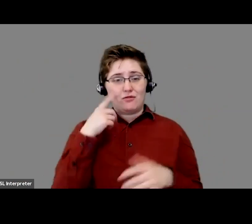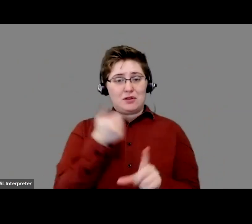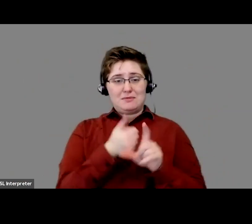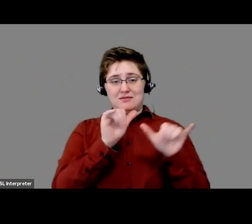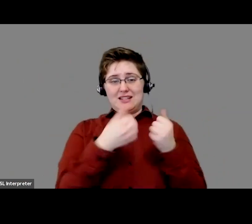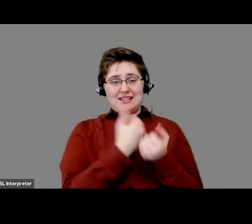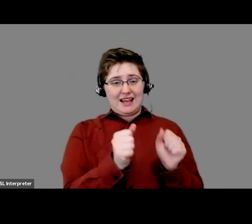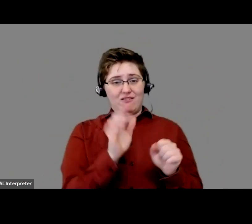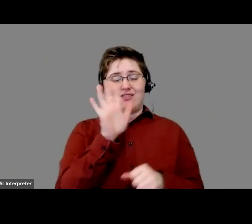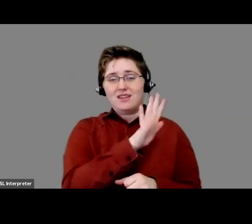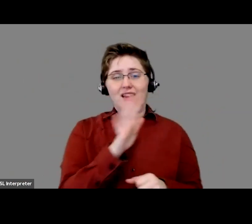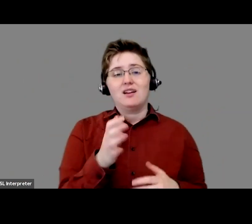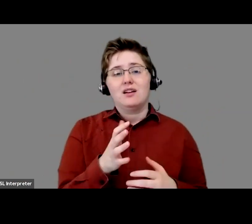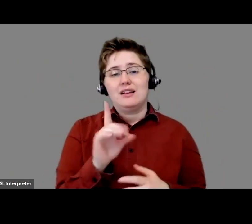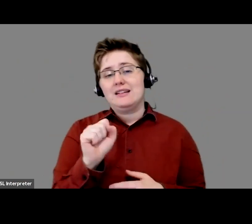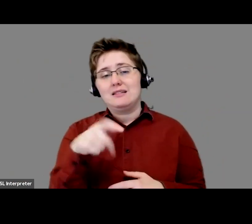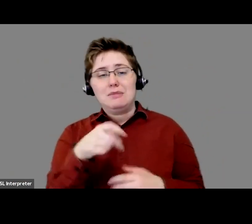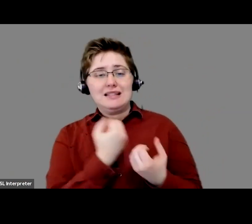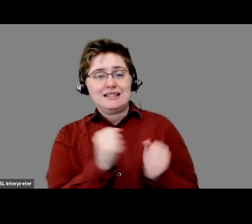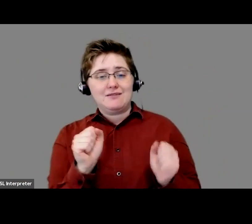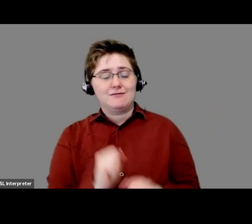safe or to keep their DSP safe.